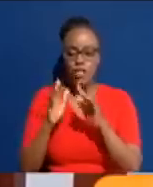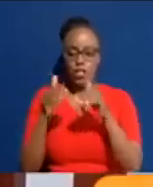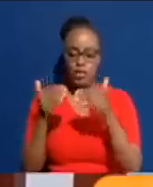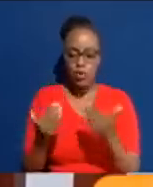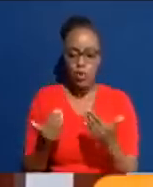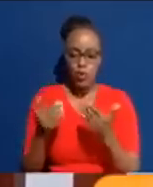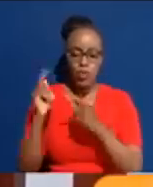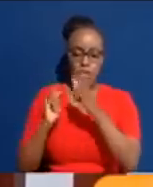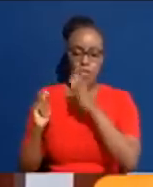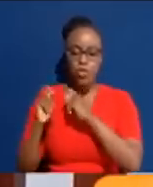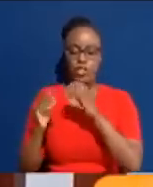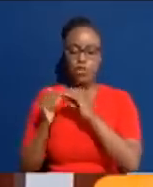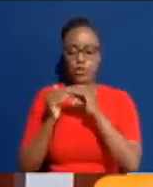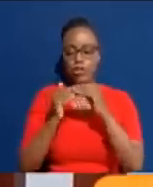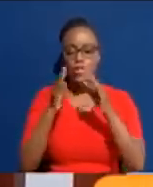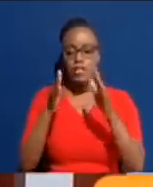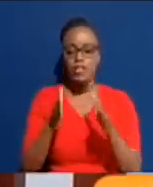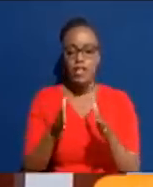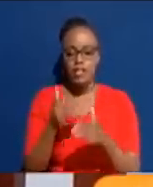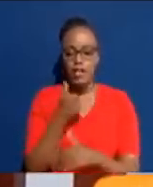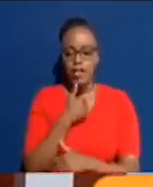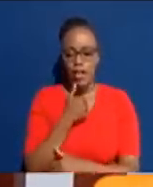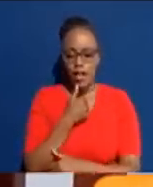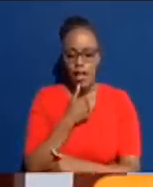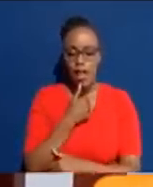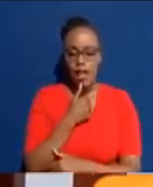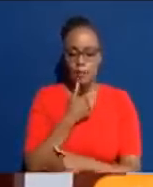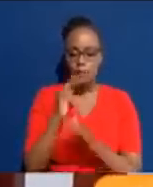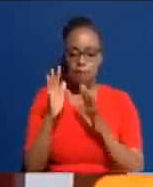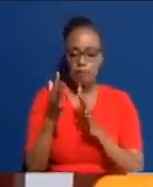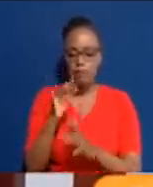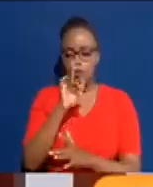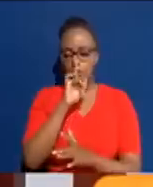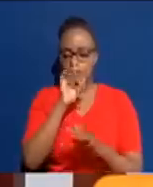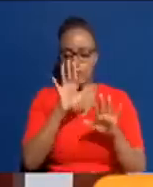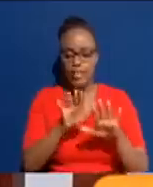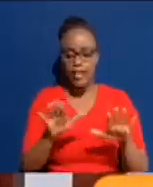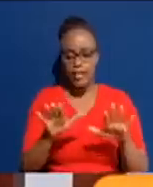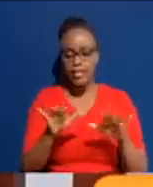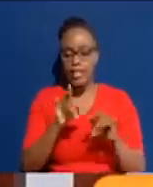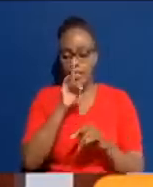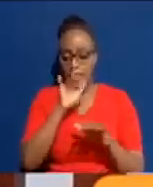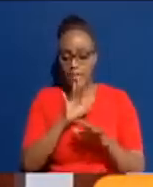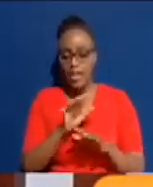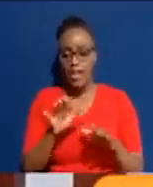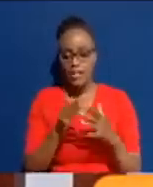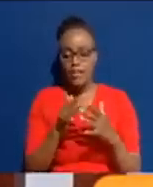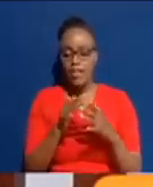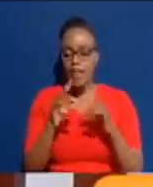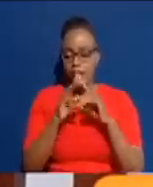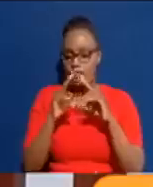the traditional leaders have been kind of silenced. And they are silenced in a very tactical